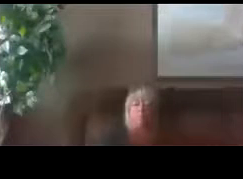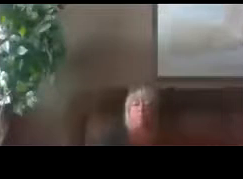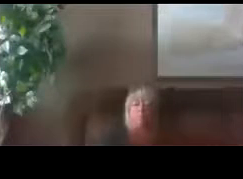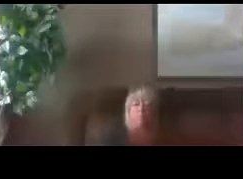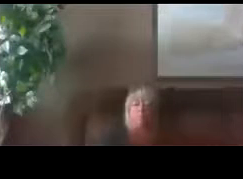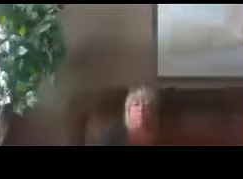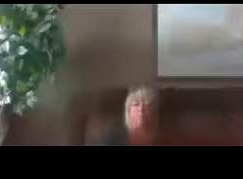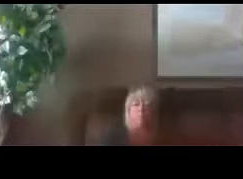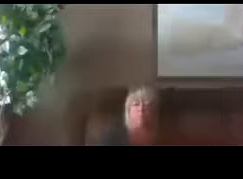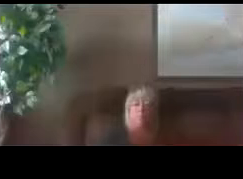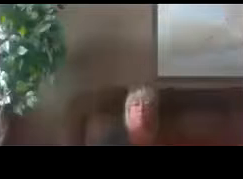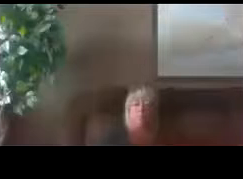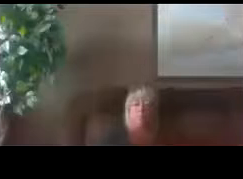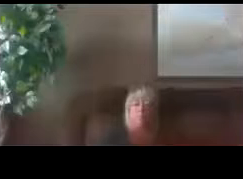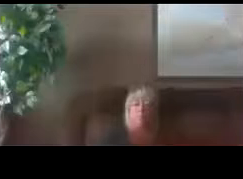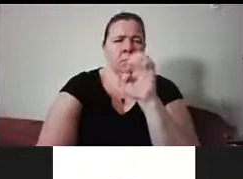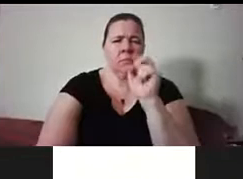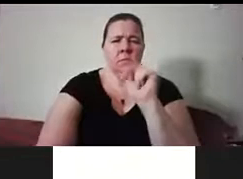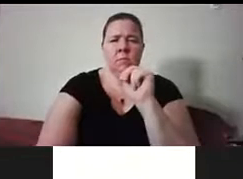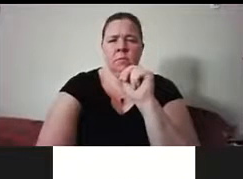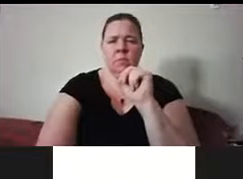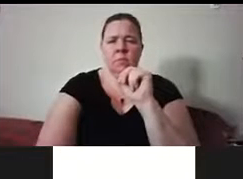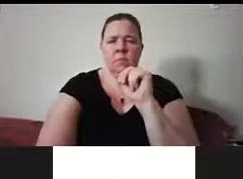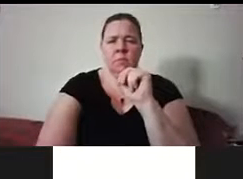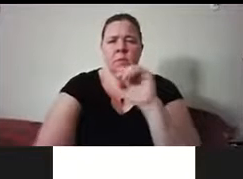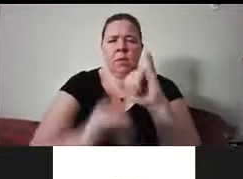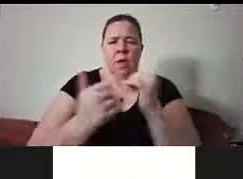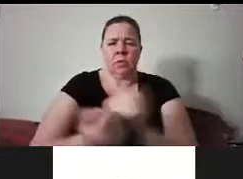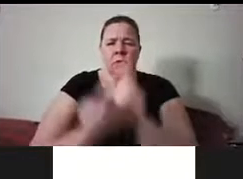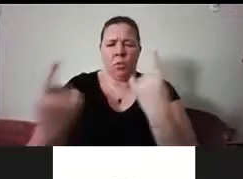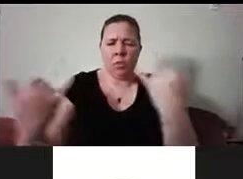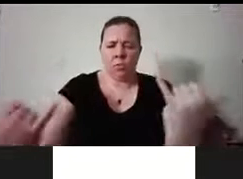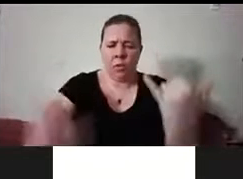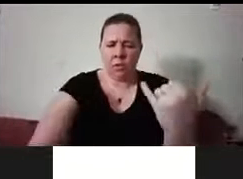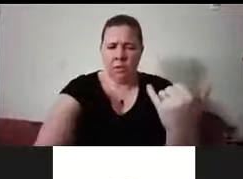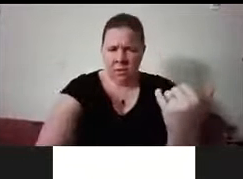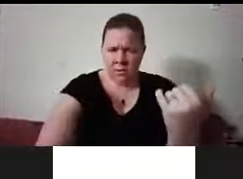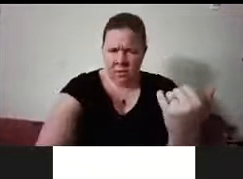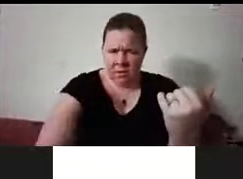Hello. Hi, yes, Sean. Sir. Hello, how you doing? How's everybody today? Awesome. How are